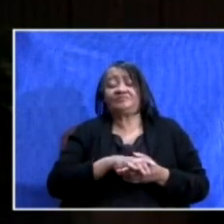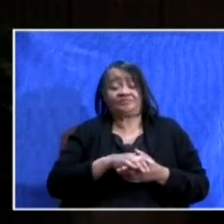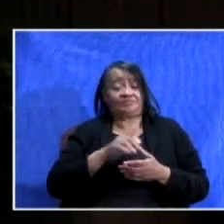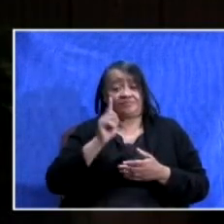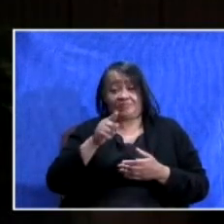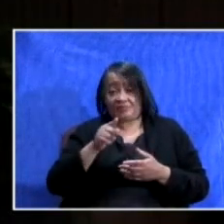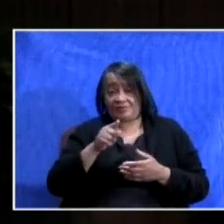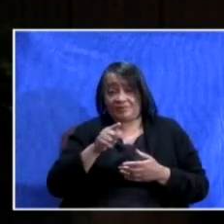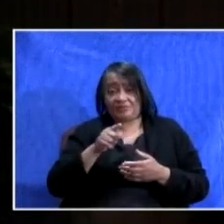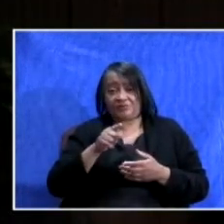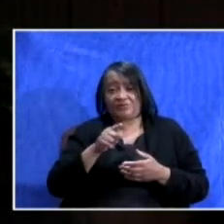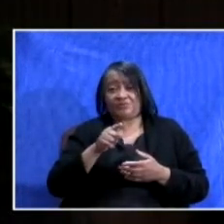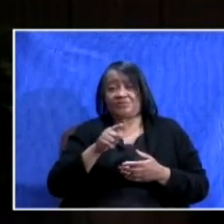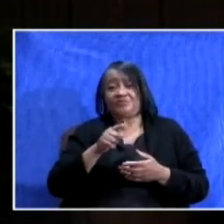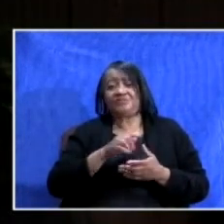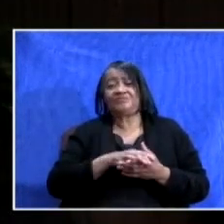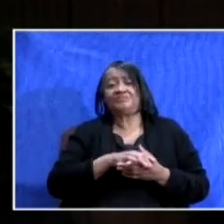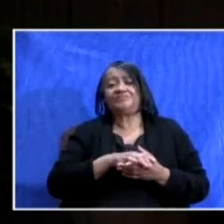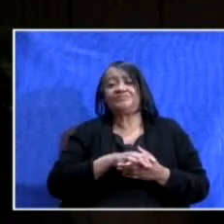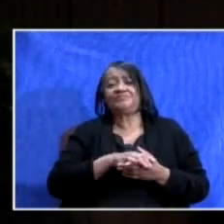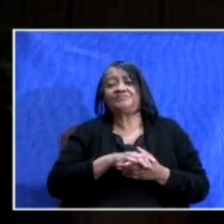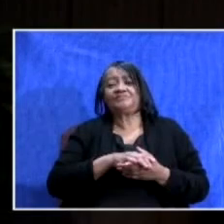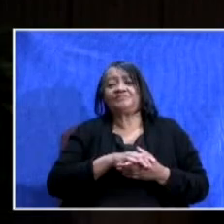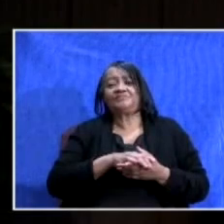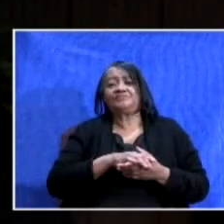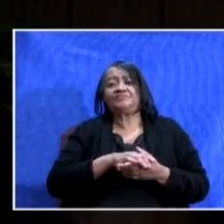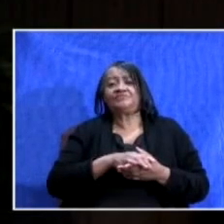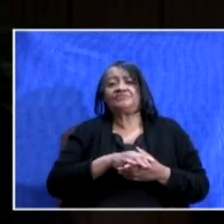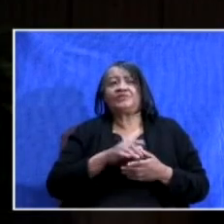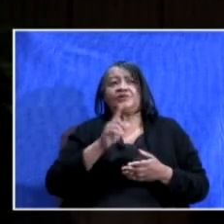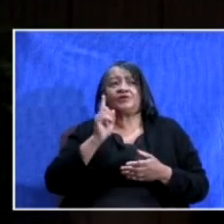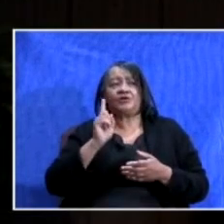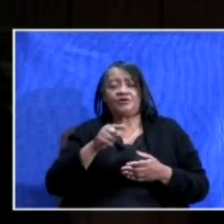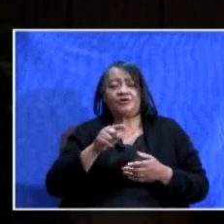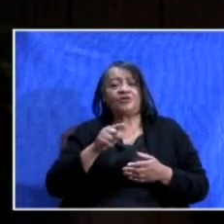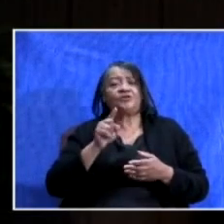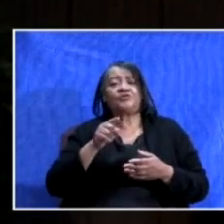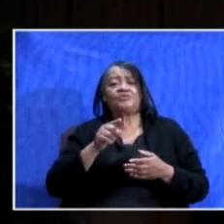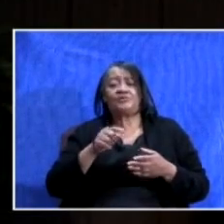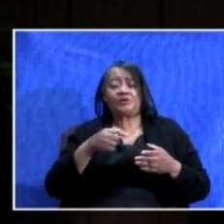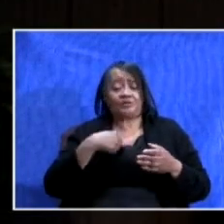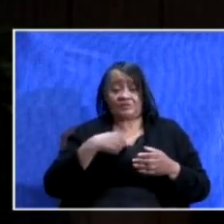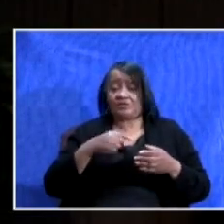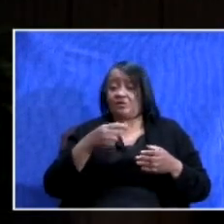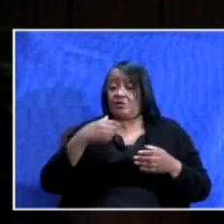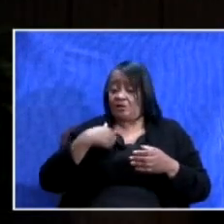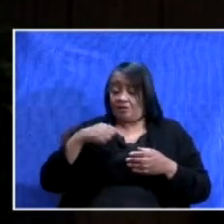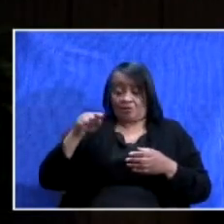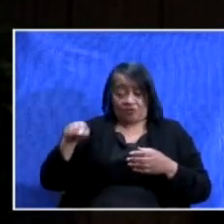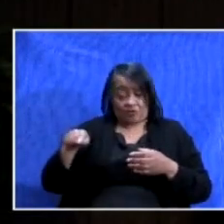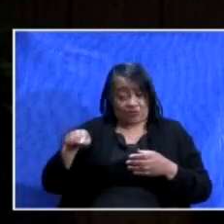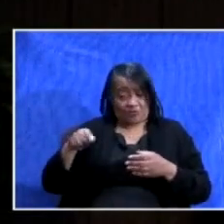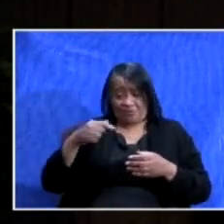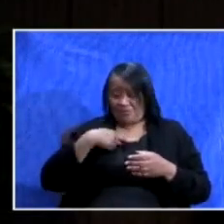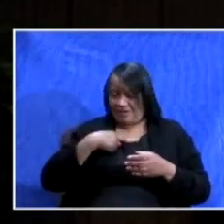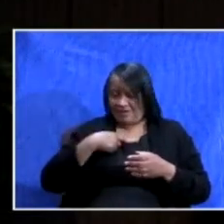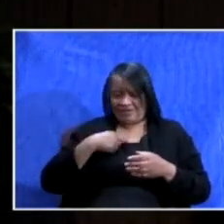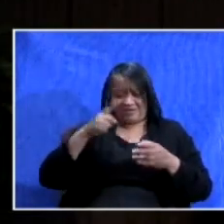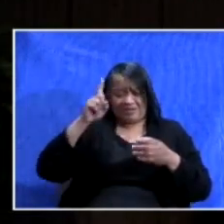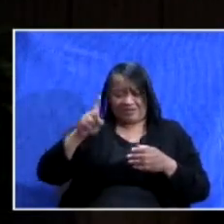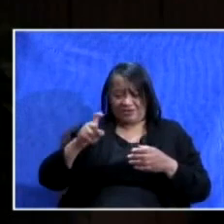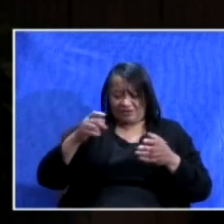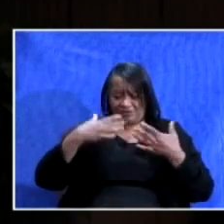you divies wore purple every day. I needed clothes and you did not clothe me. I was